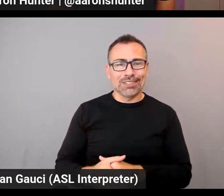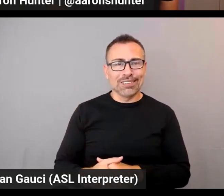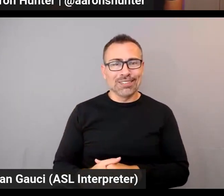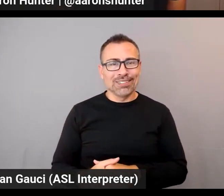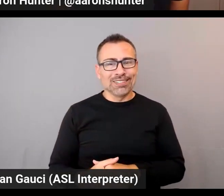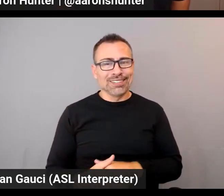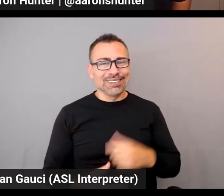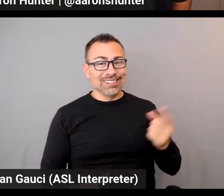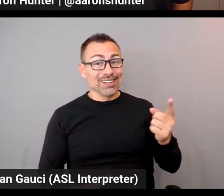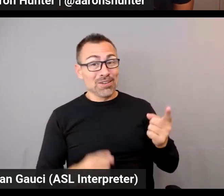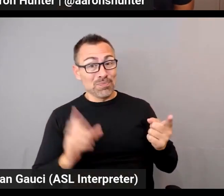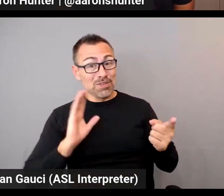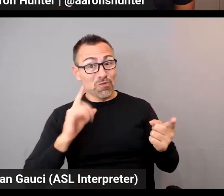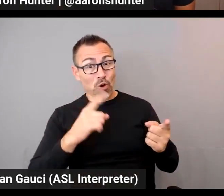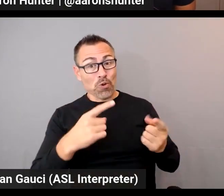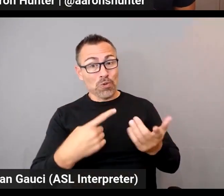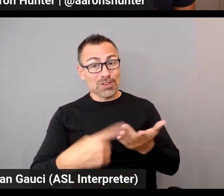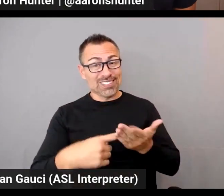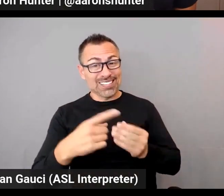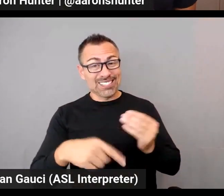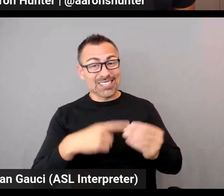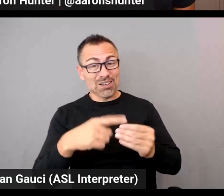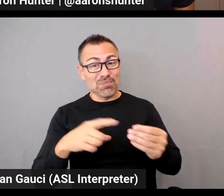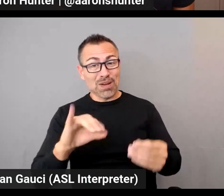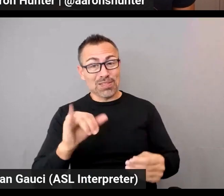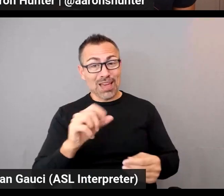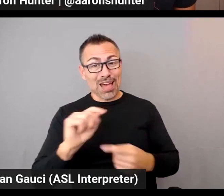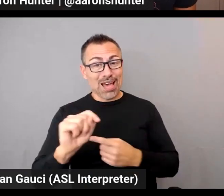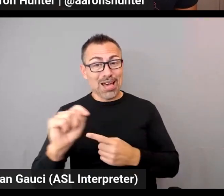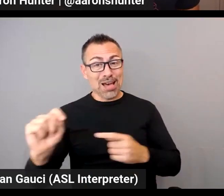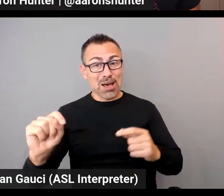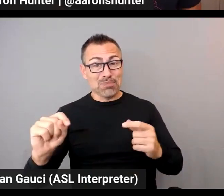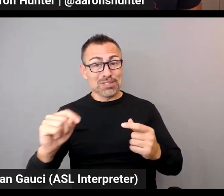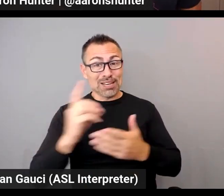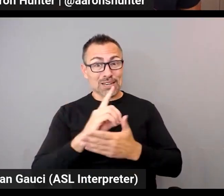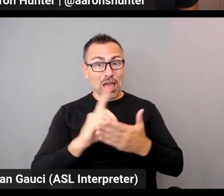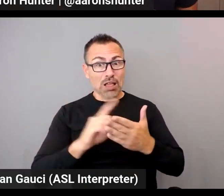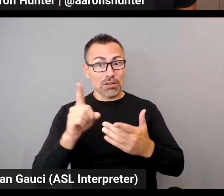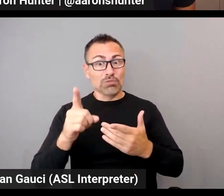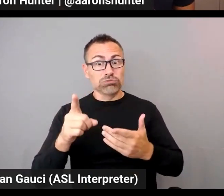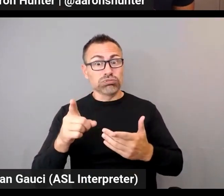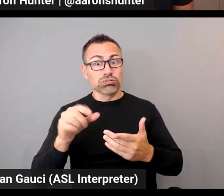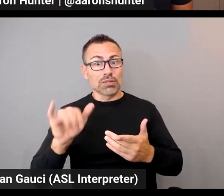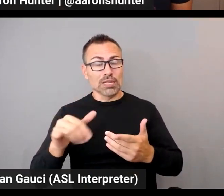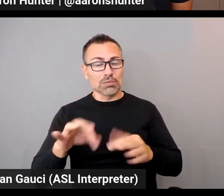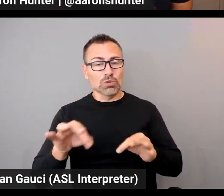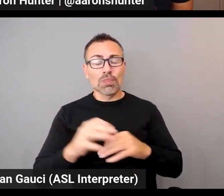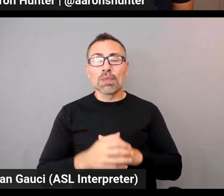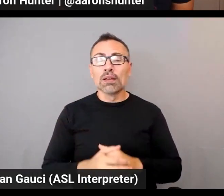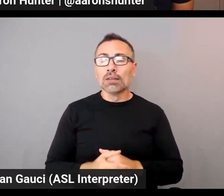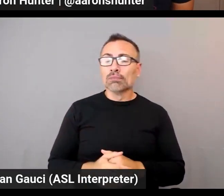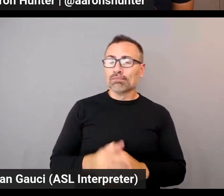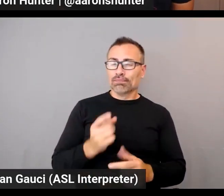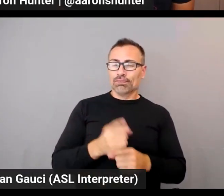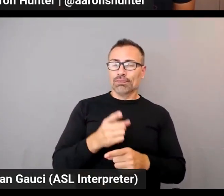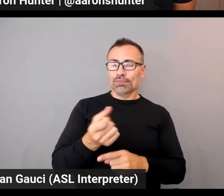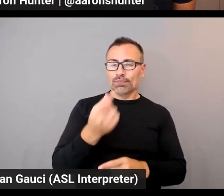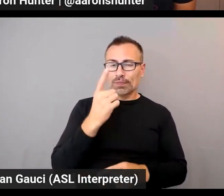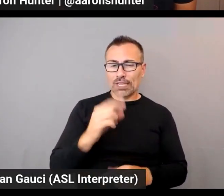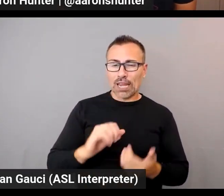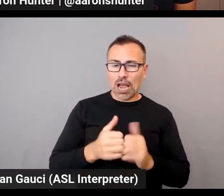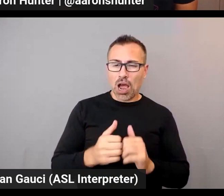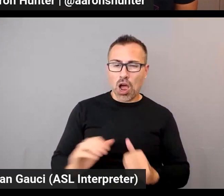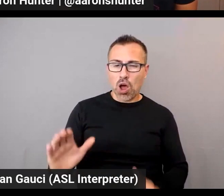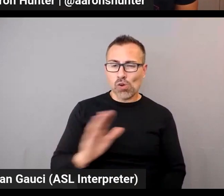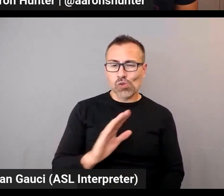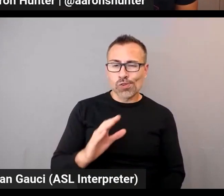diagram I was talking about in the previous segment. Exactly. So just understanding how your legacy application works itself is a challenge because